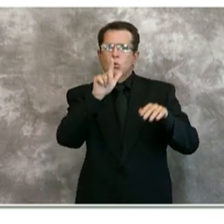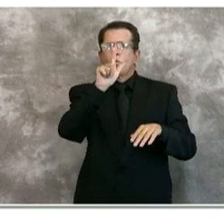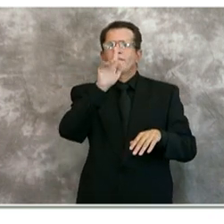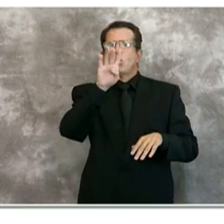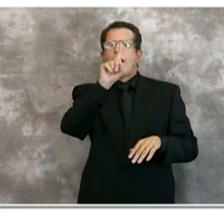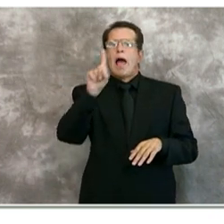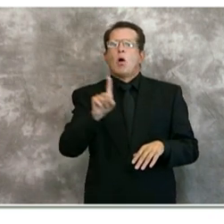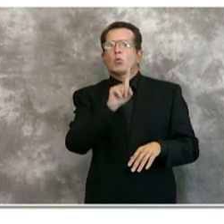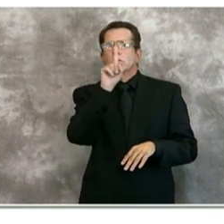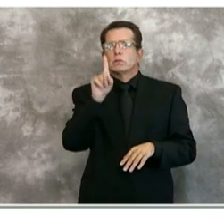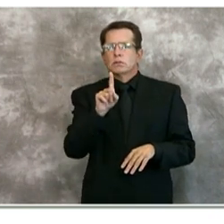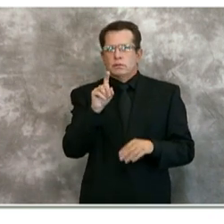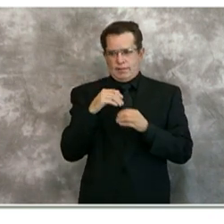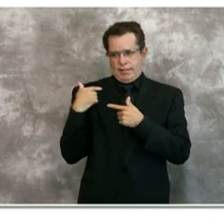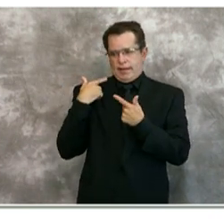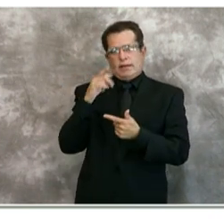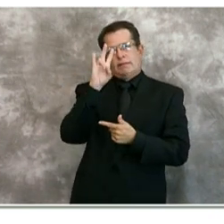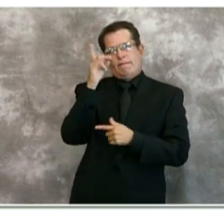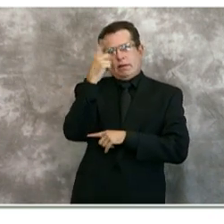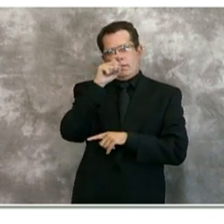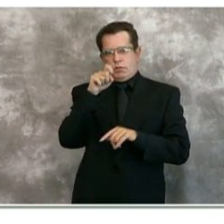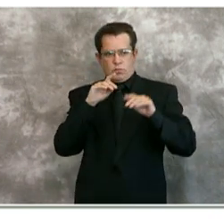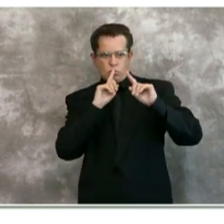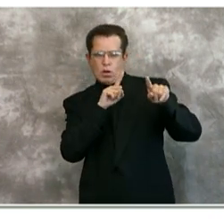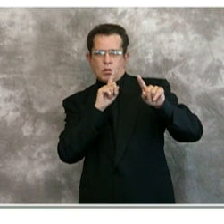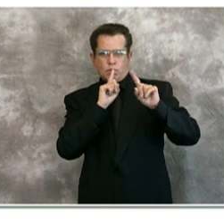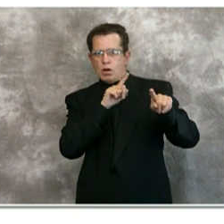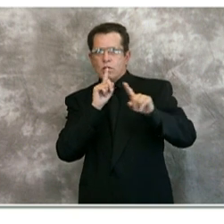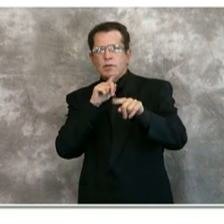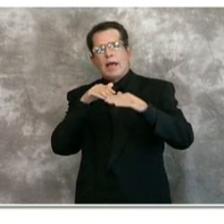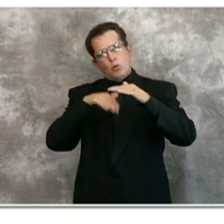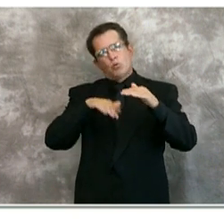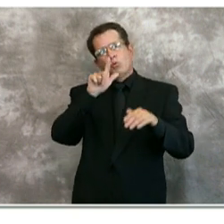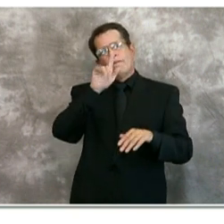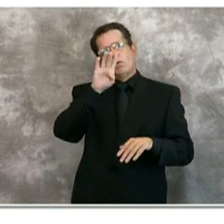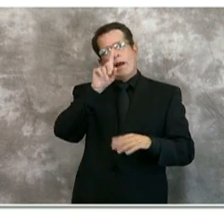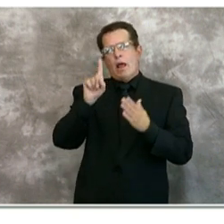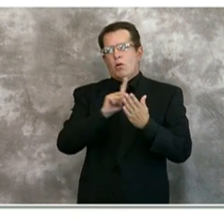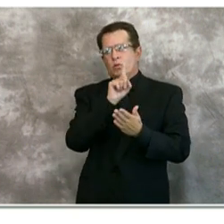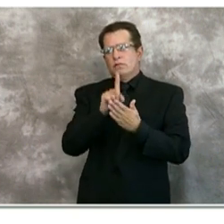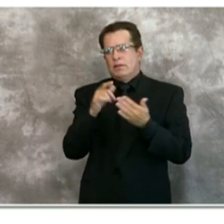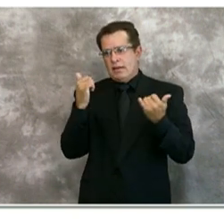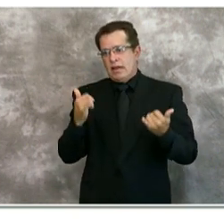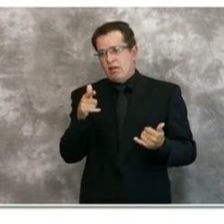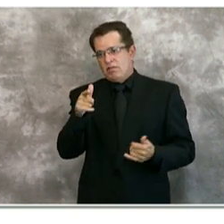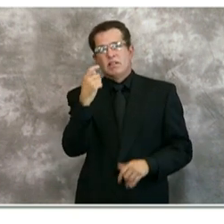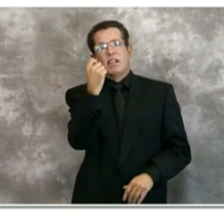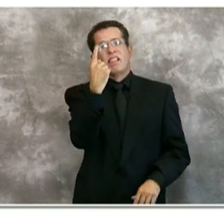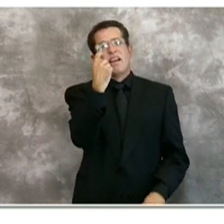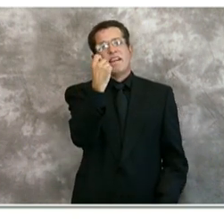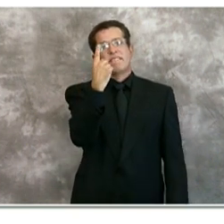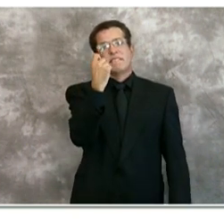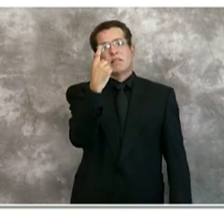the past 7 days. Today's result is less than 70% and holding at